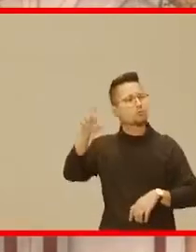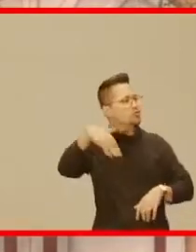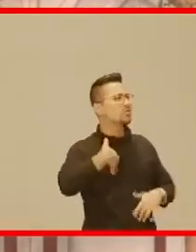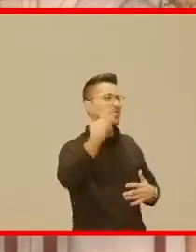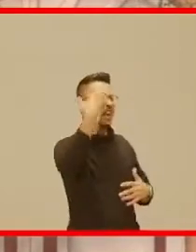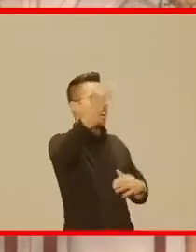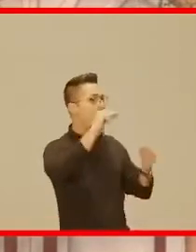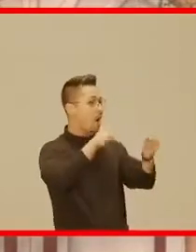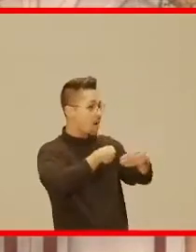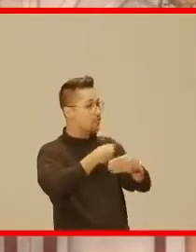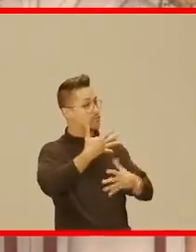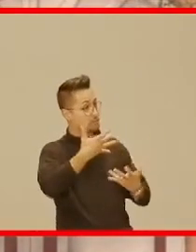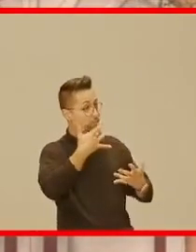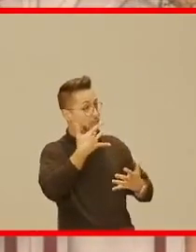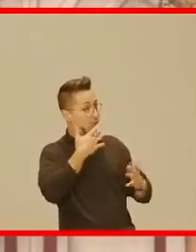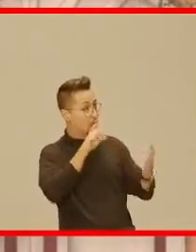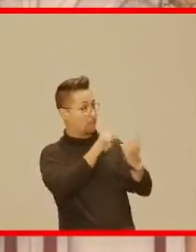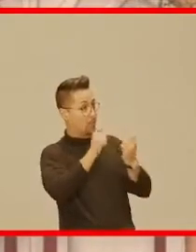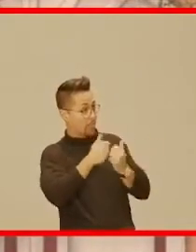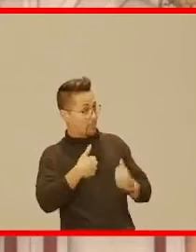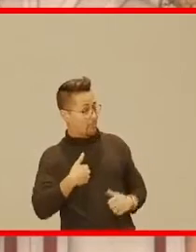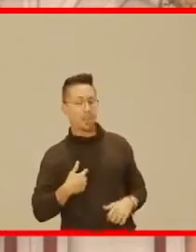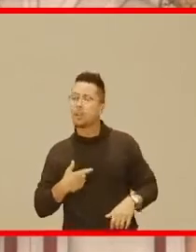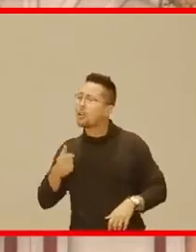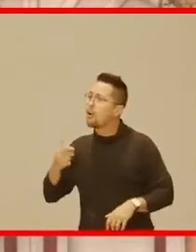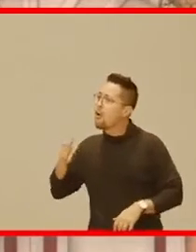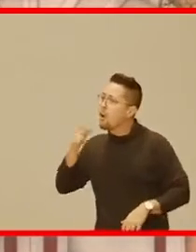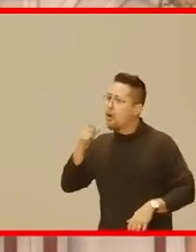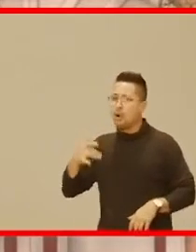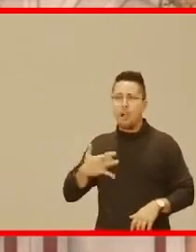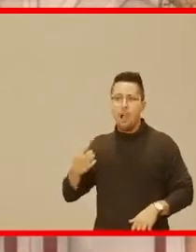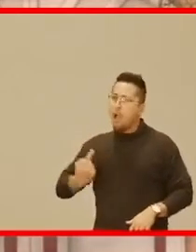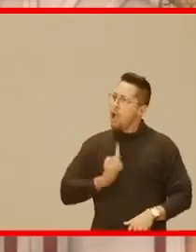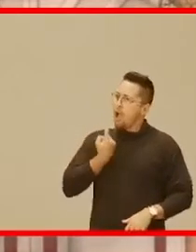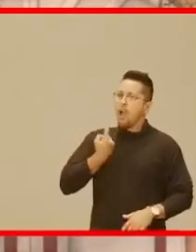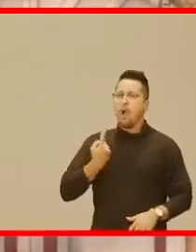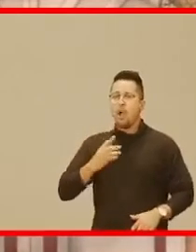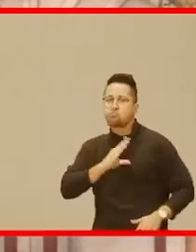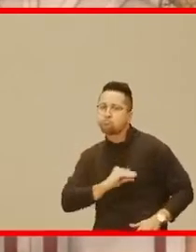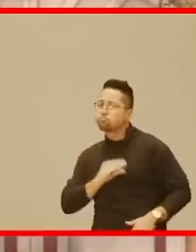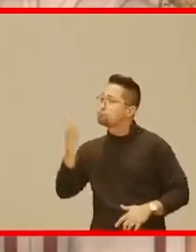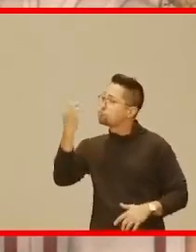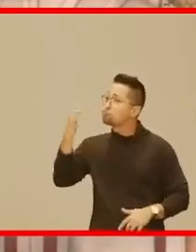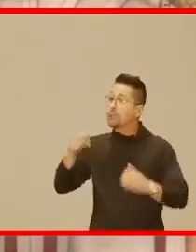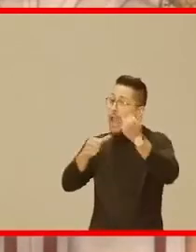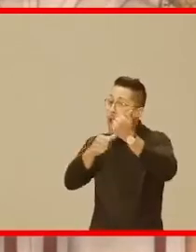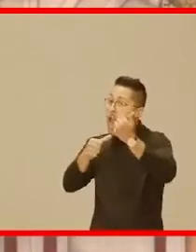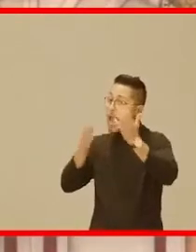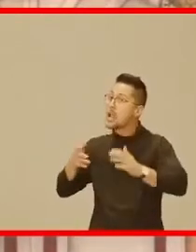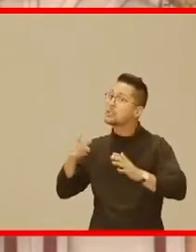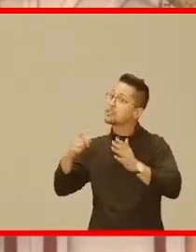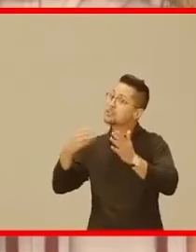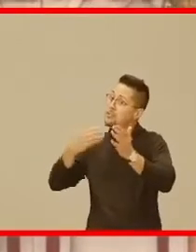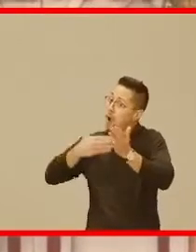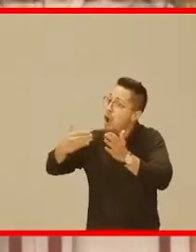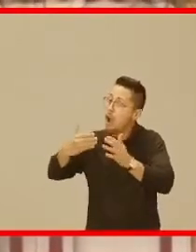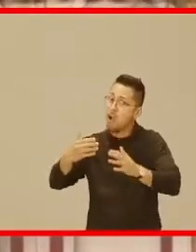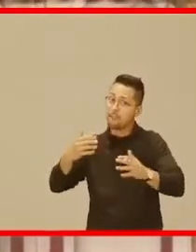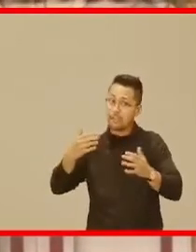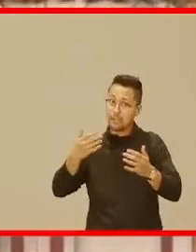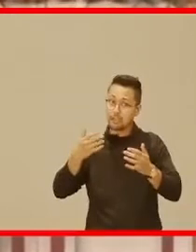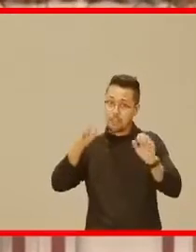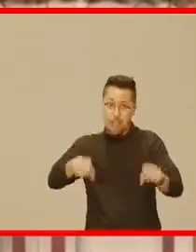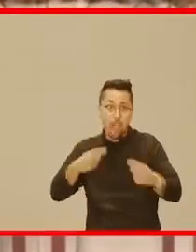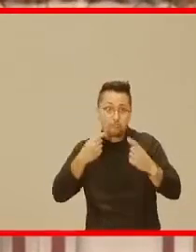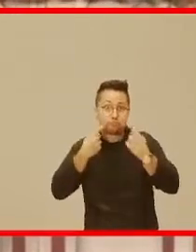Then don't be offended if they offer for a meeting with you and an aide. Oftentimes, aides, they get things done. So if you have a project